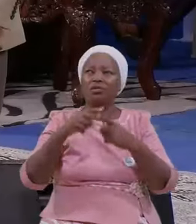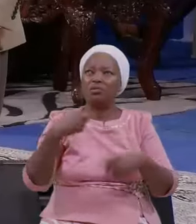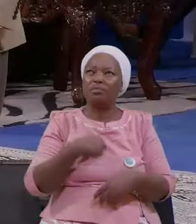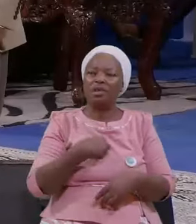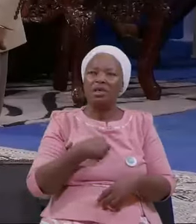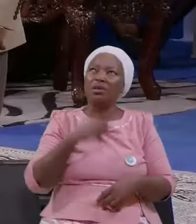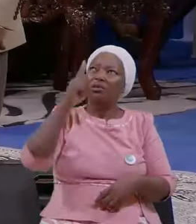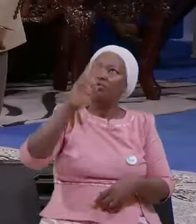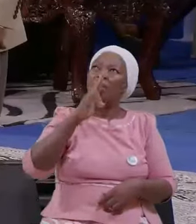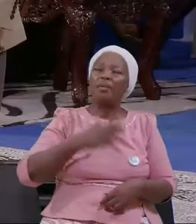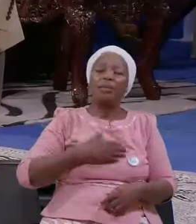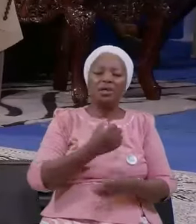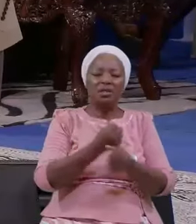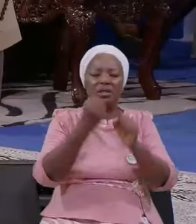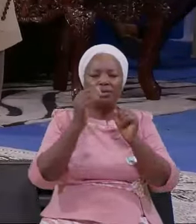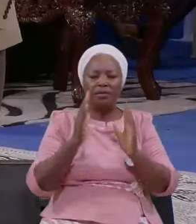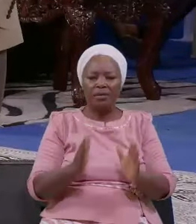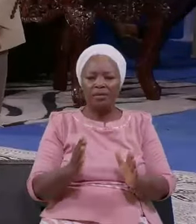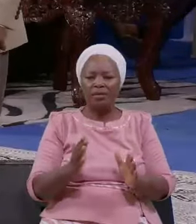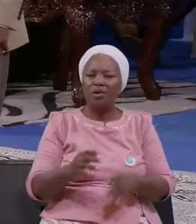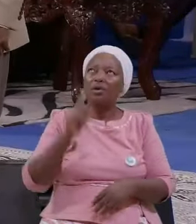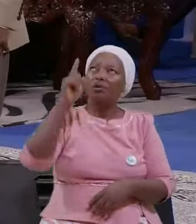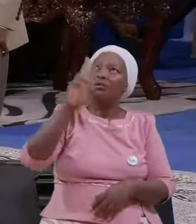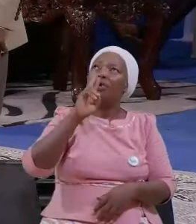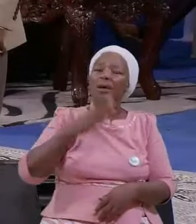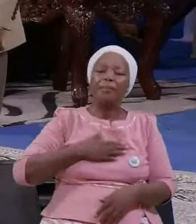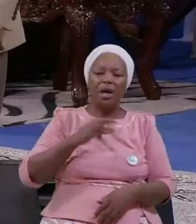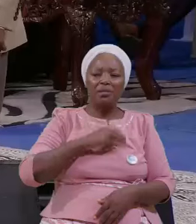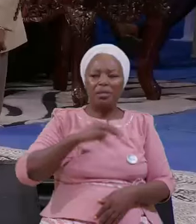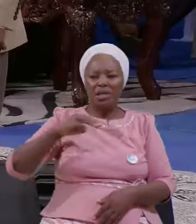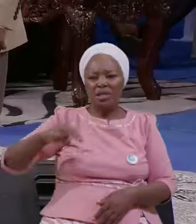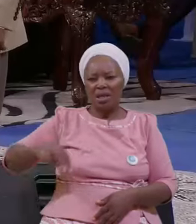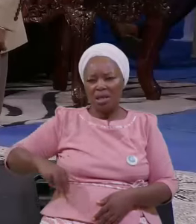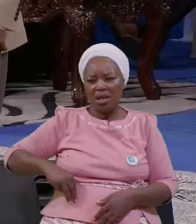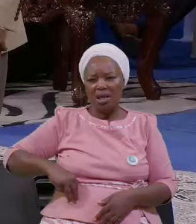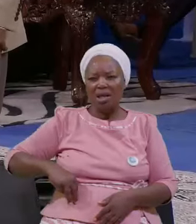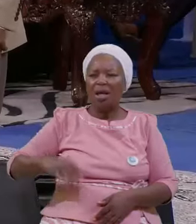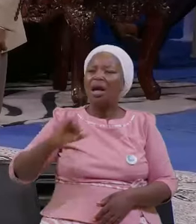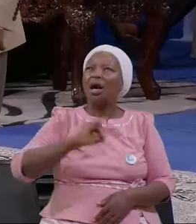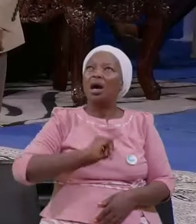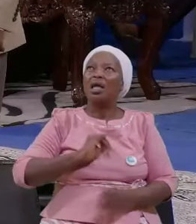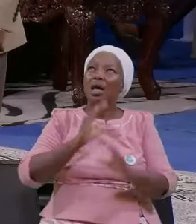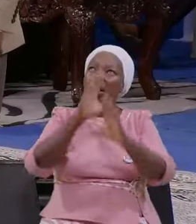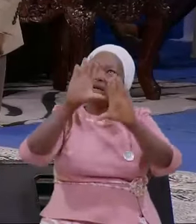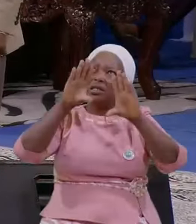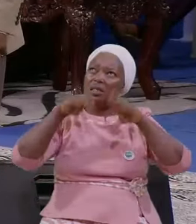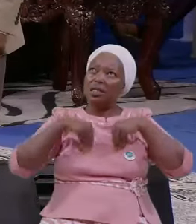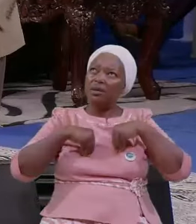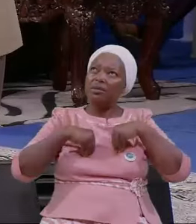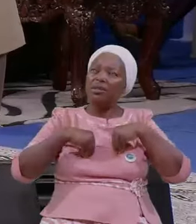Savior. You're my Messiah. I accept. I